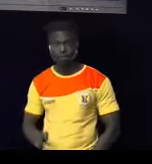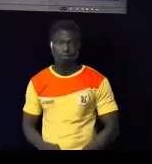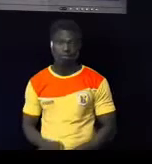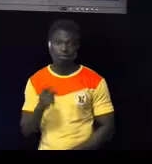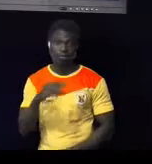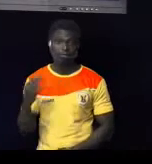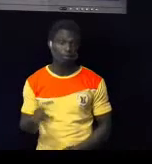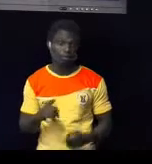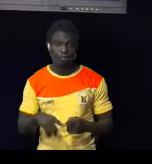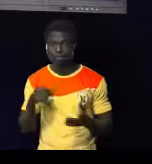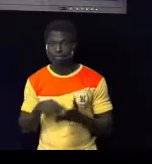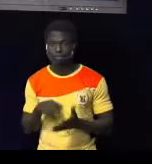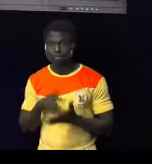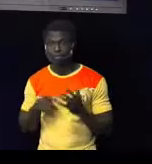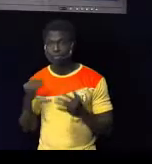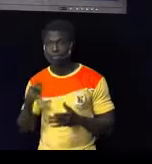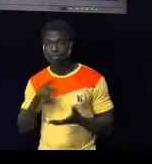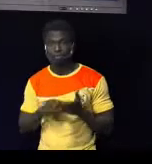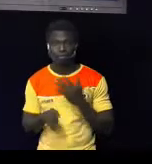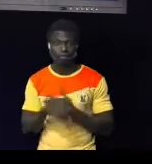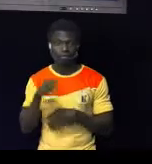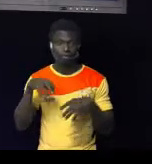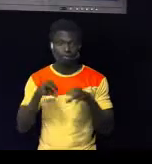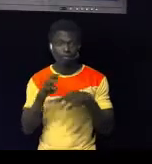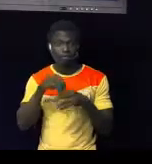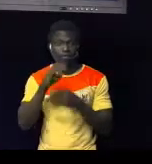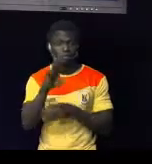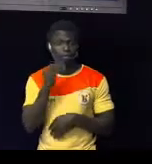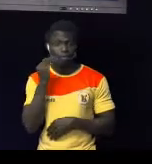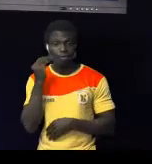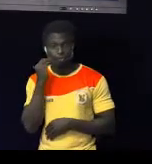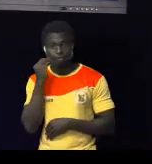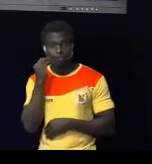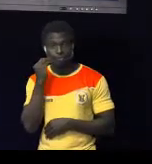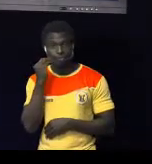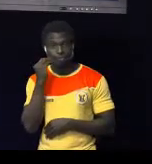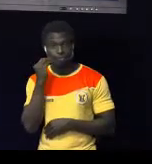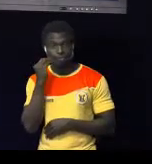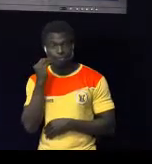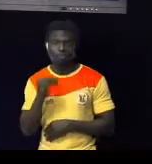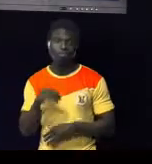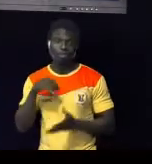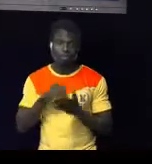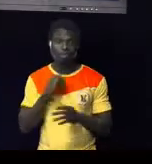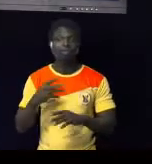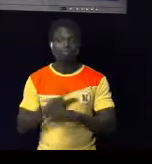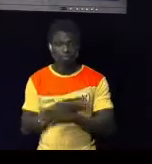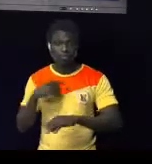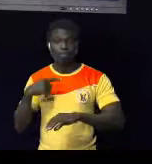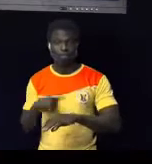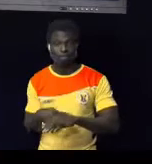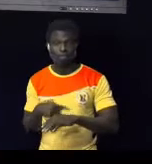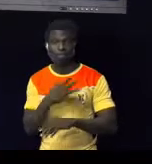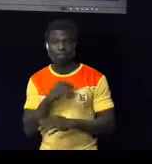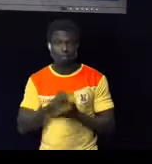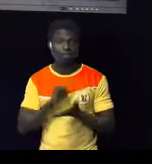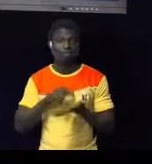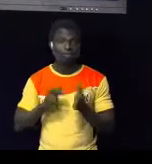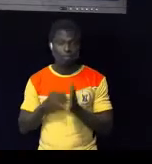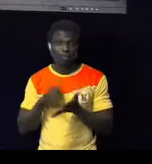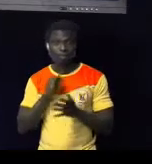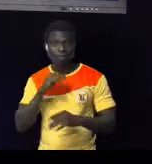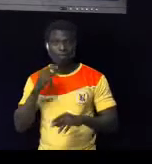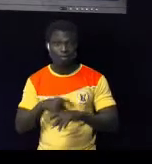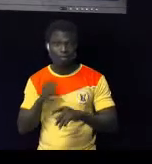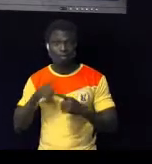Hello, children. You're welcome to this segment of the program, The Classroom in Your Home. It is mathematics time, and